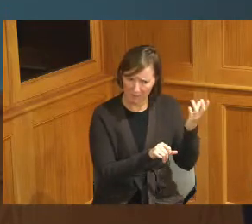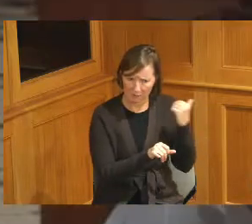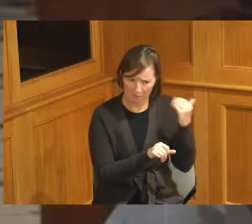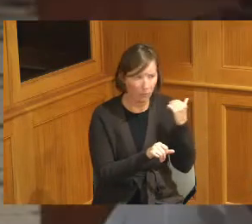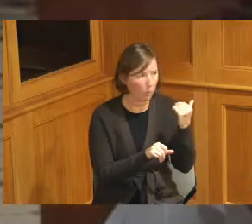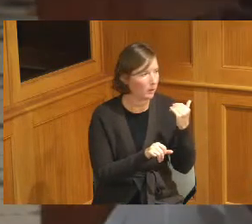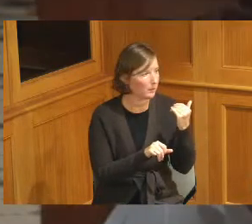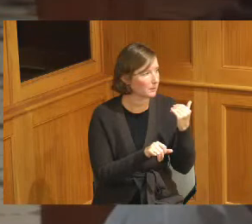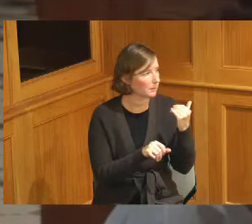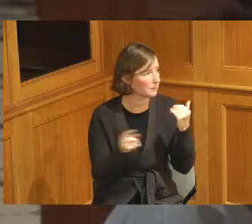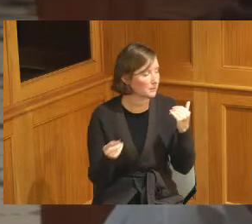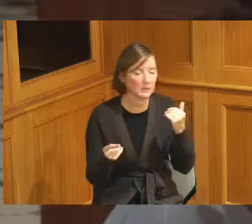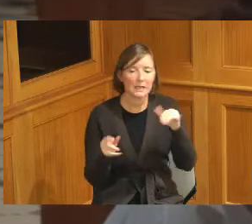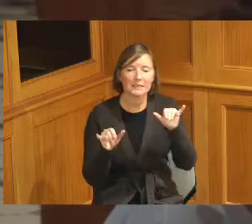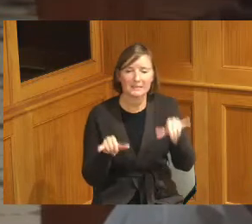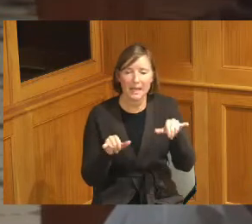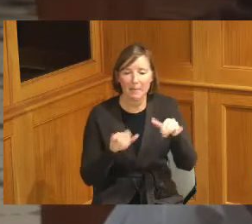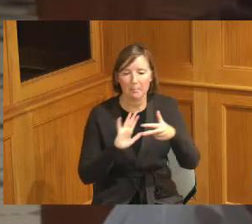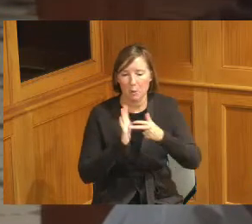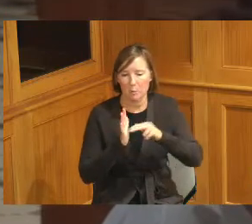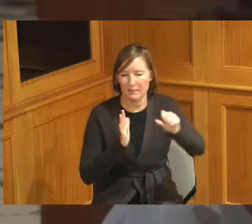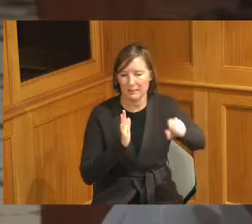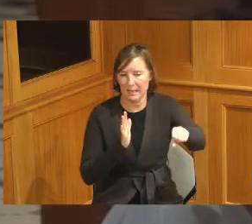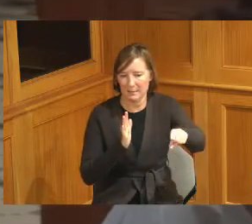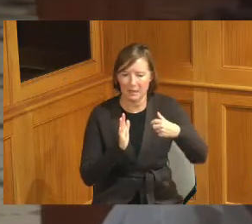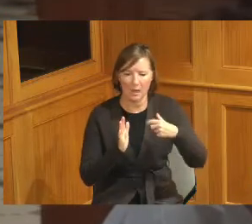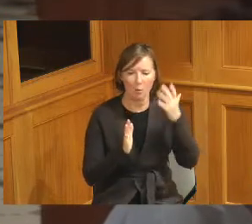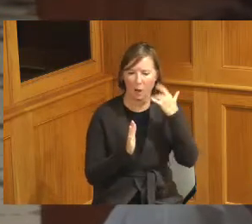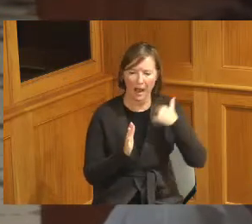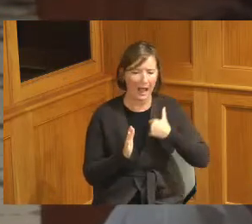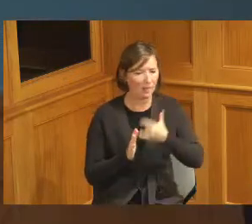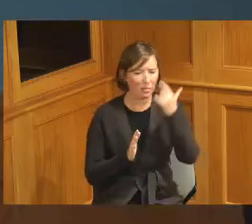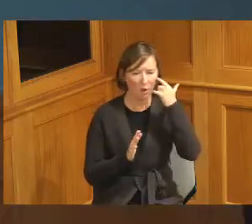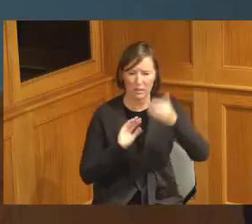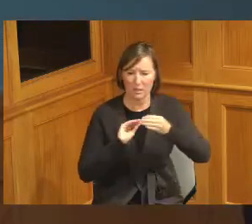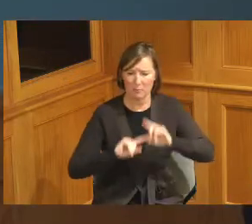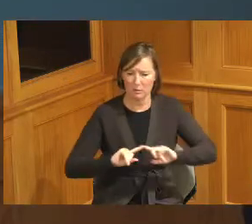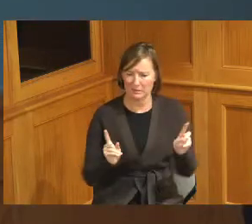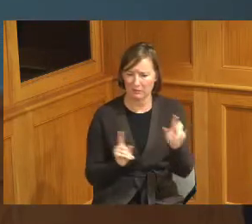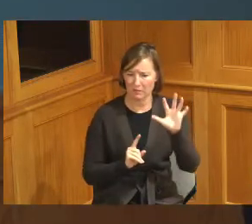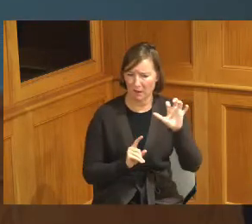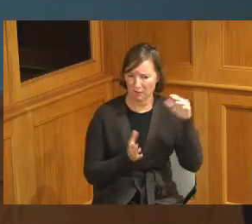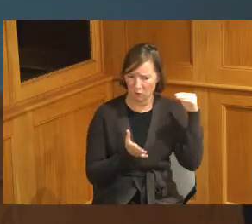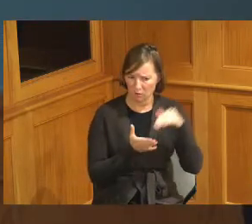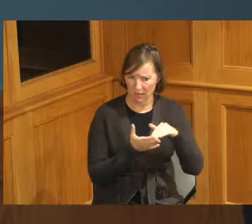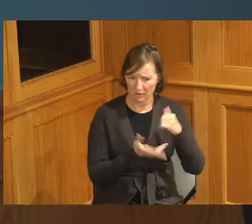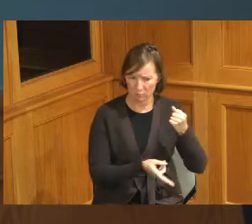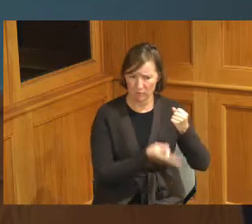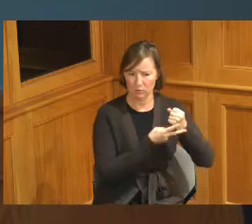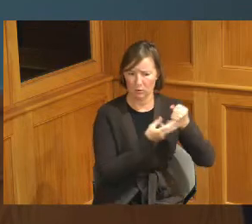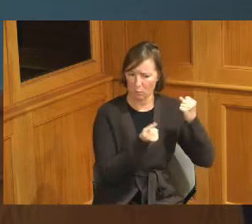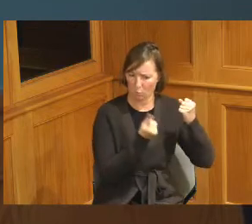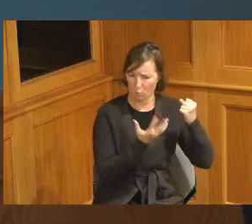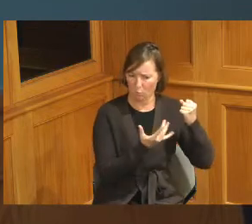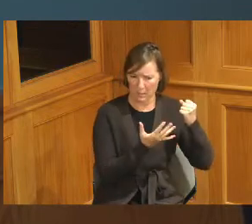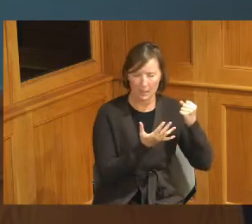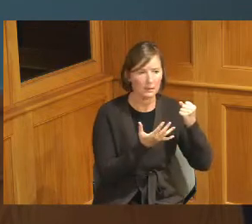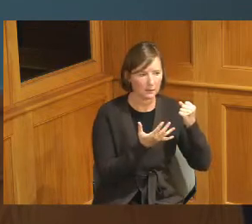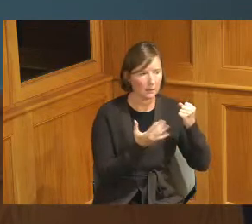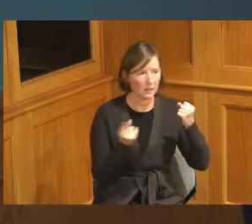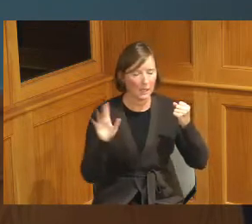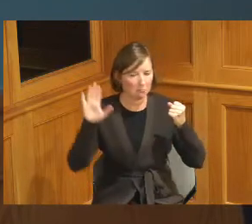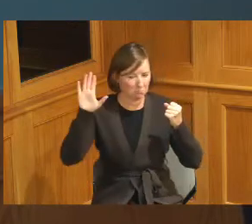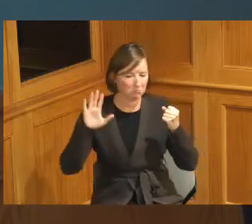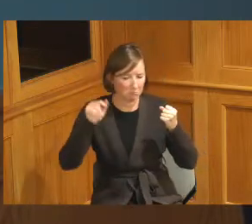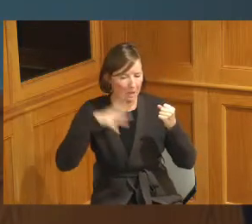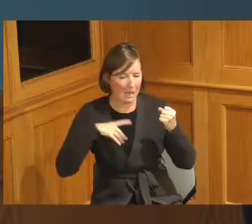same, under the same purpose, correct? Okay, and I thought it was 500,000 we had voted on and put to the side and held. I double check that. Can